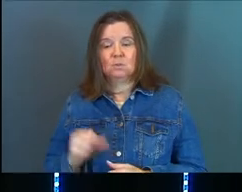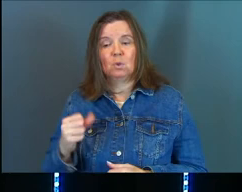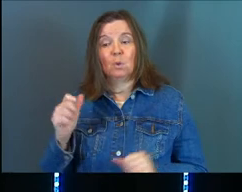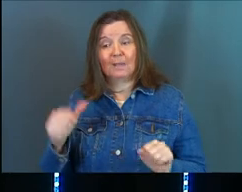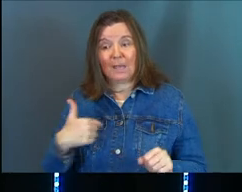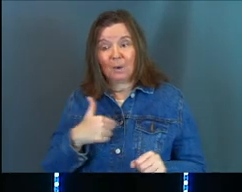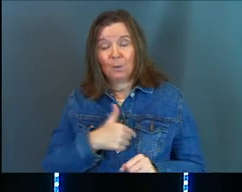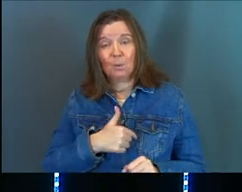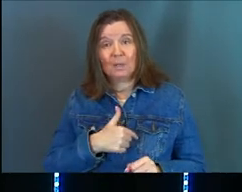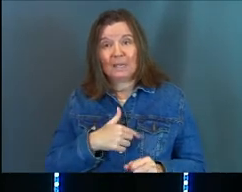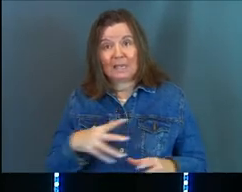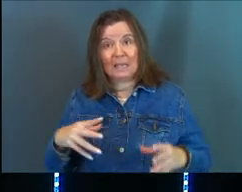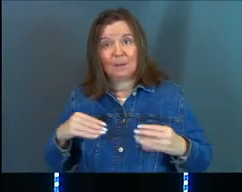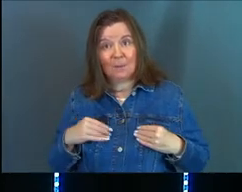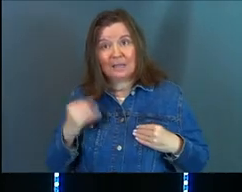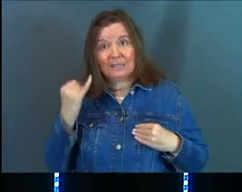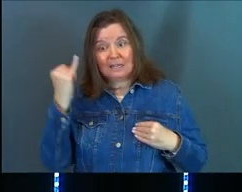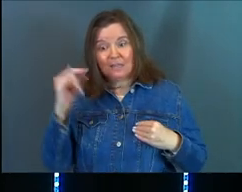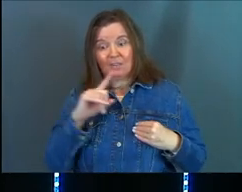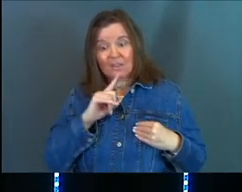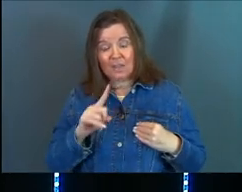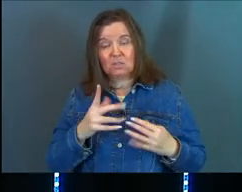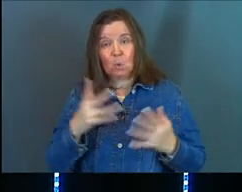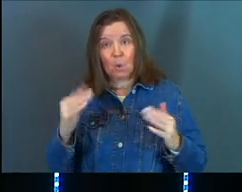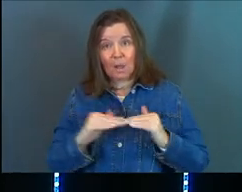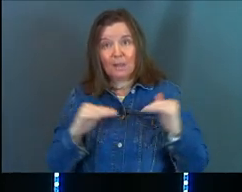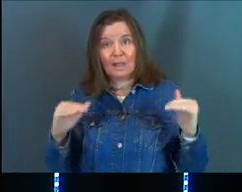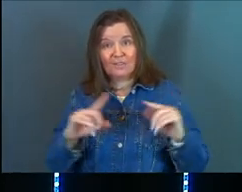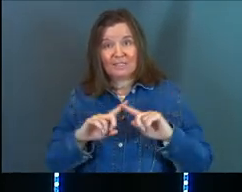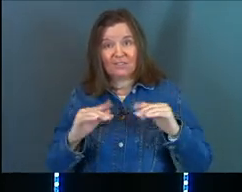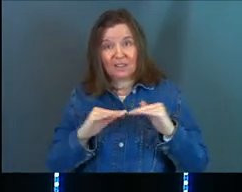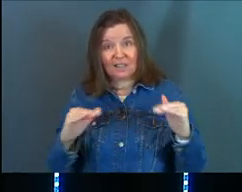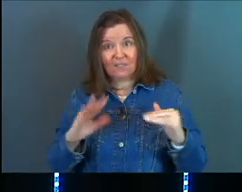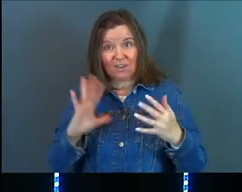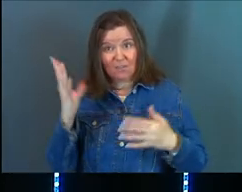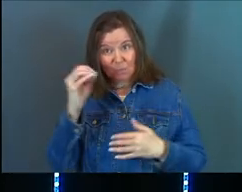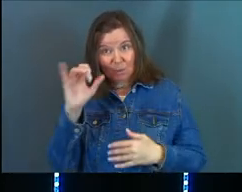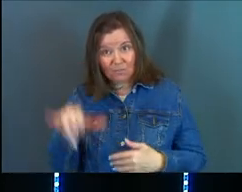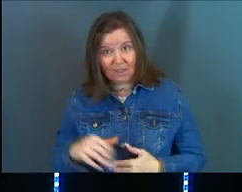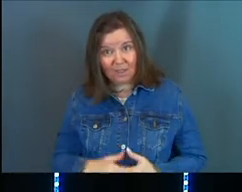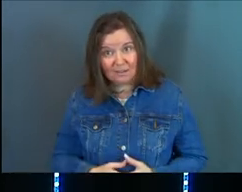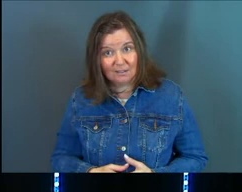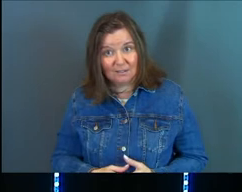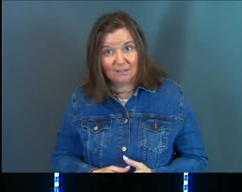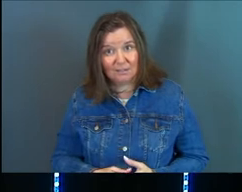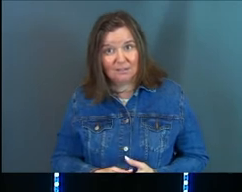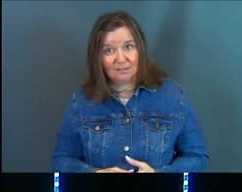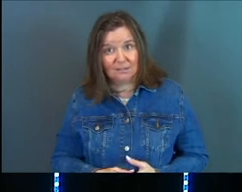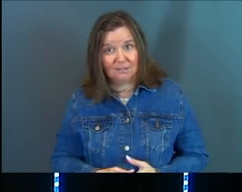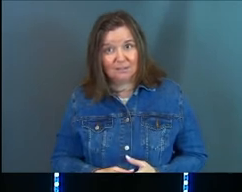So could we just embrace the idea that there's a whole level, different level of beauty to that?